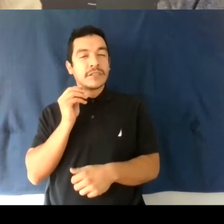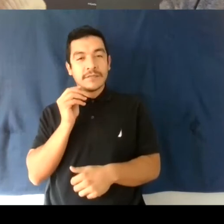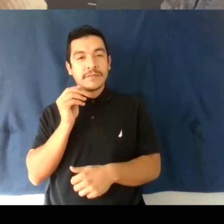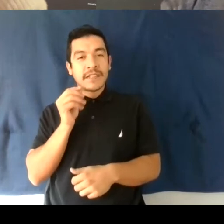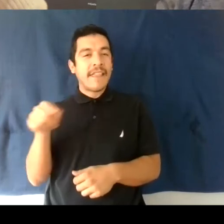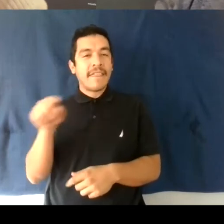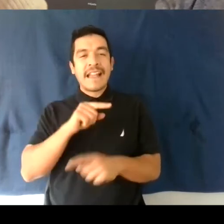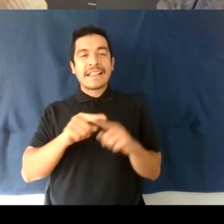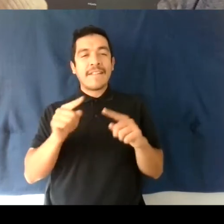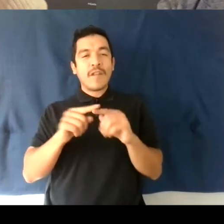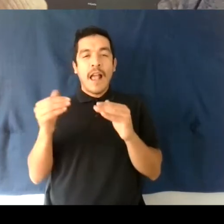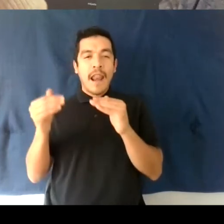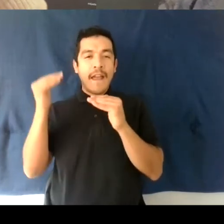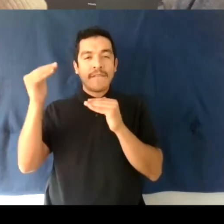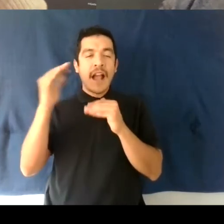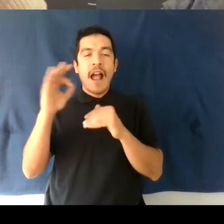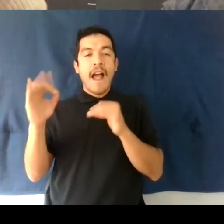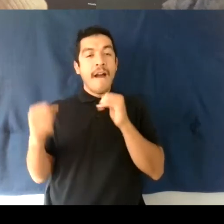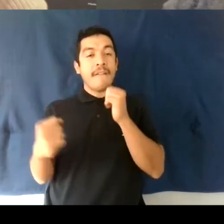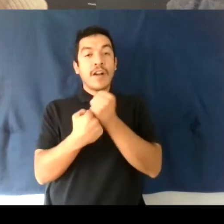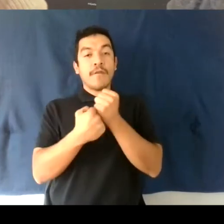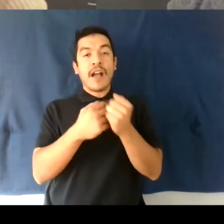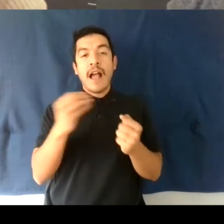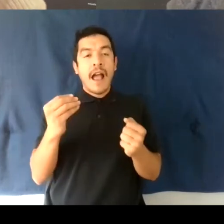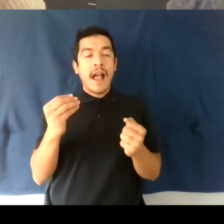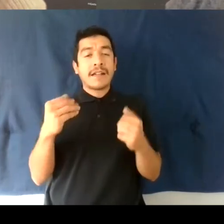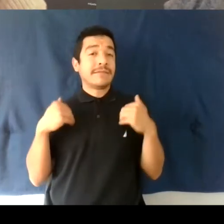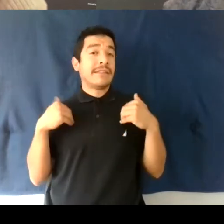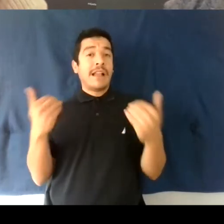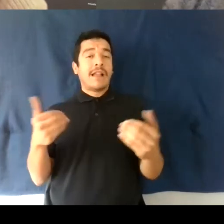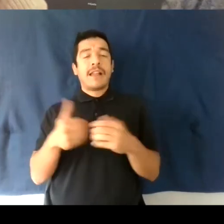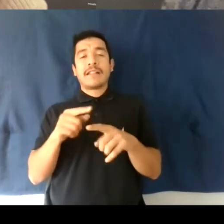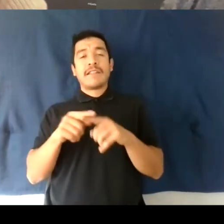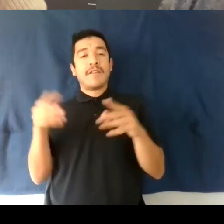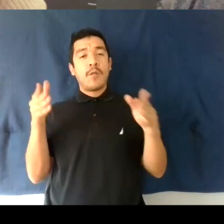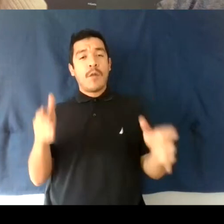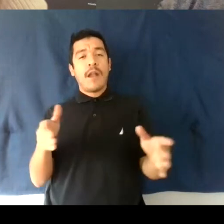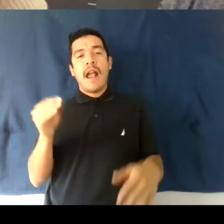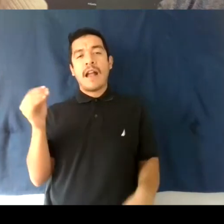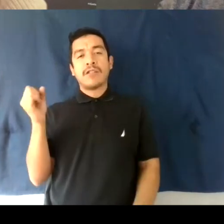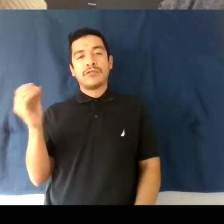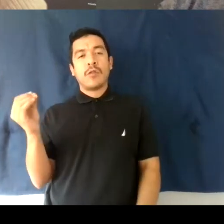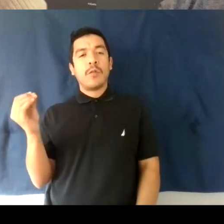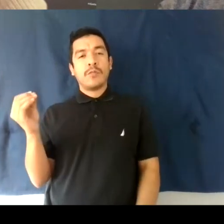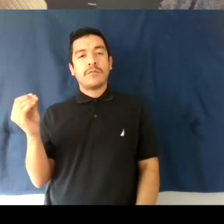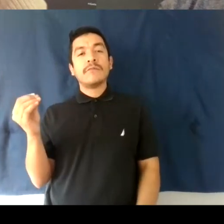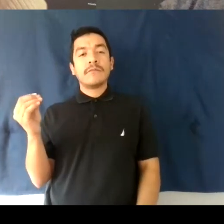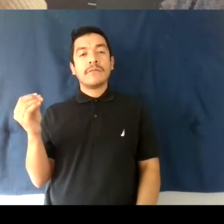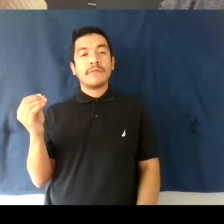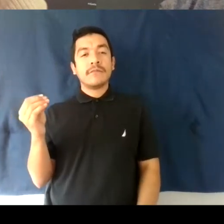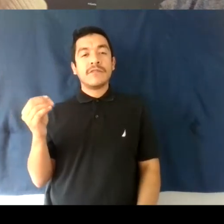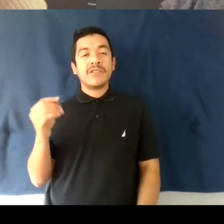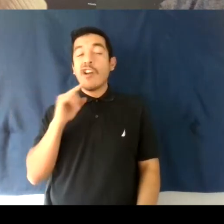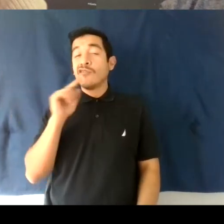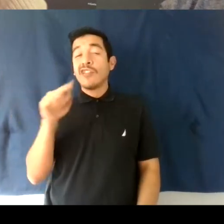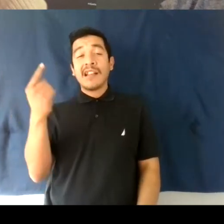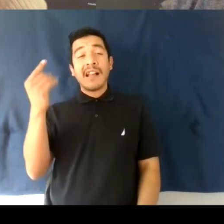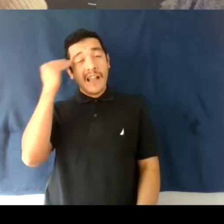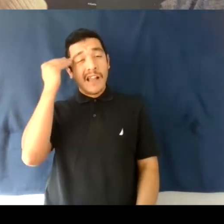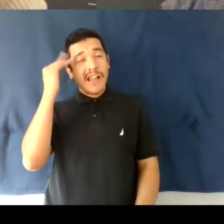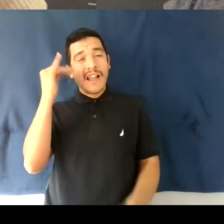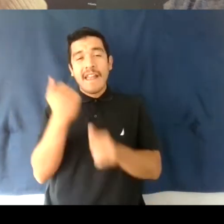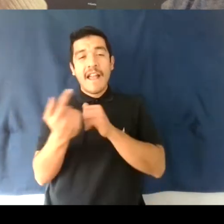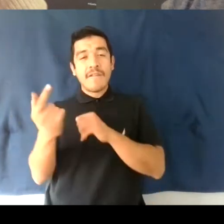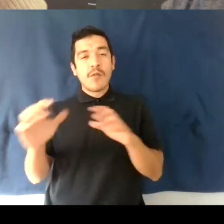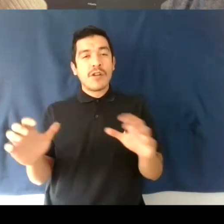these different levels of advocacy and burnout in different ways. And so just just being aware of like everyone